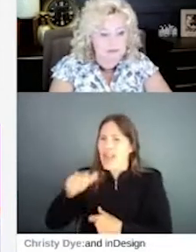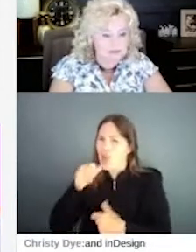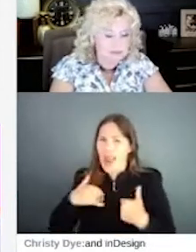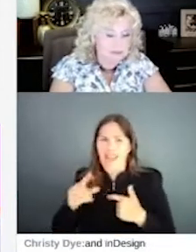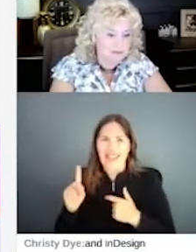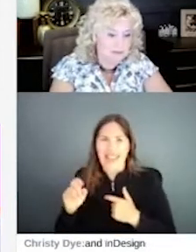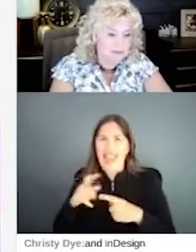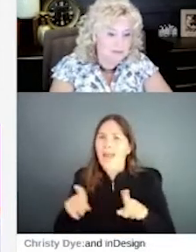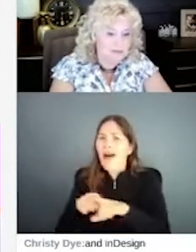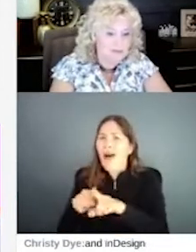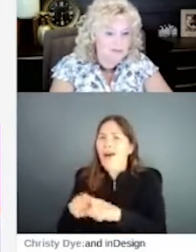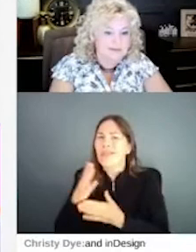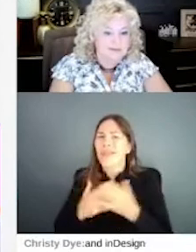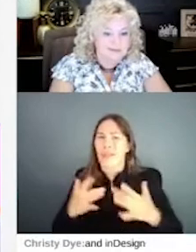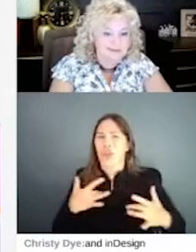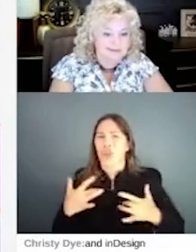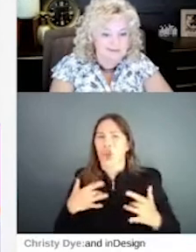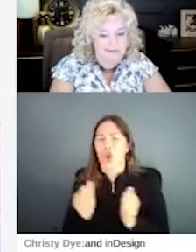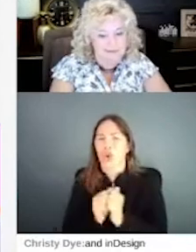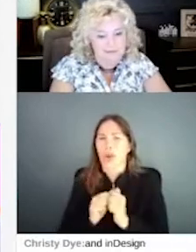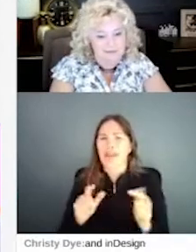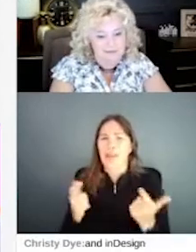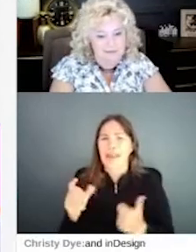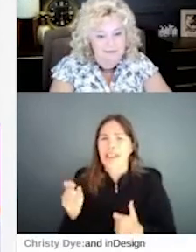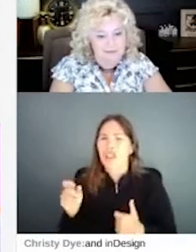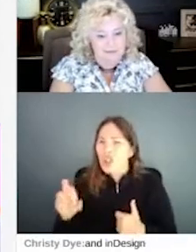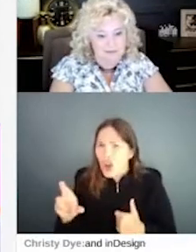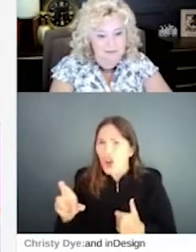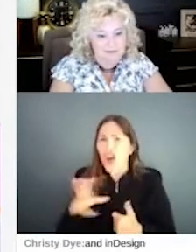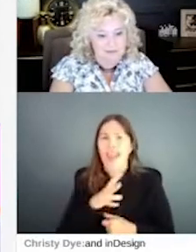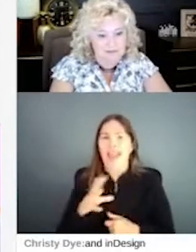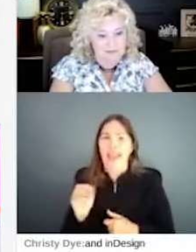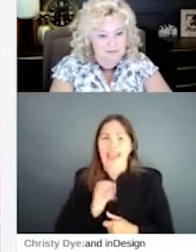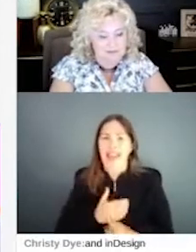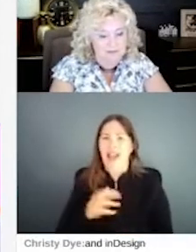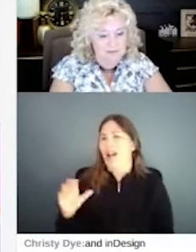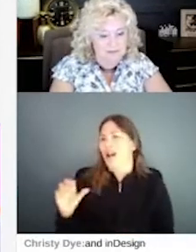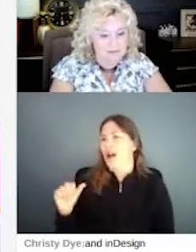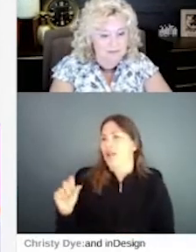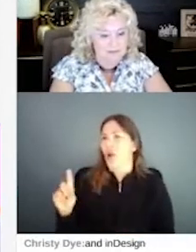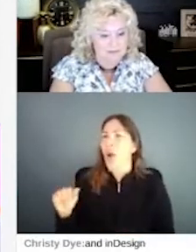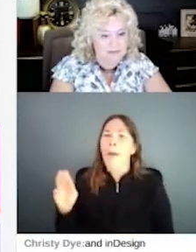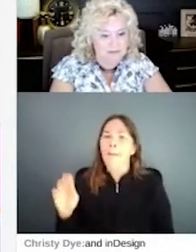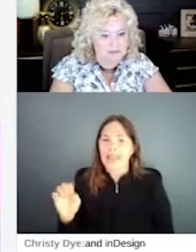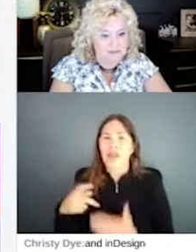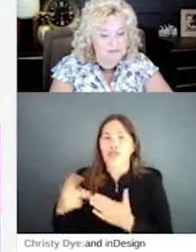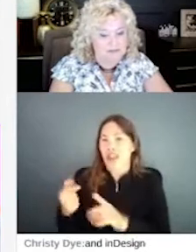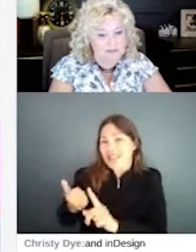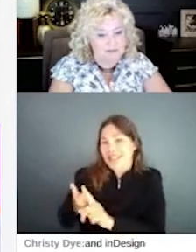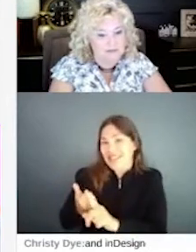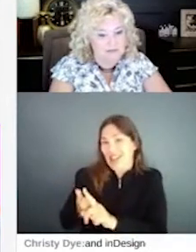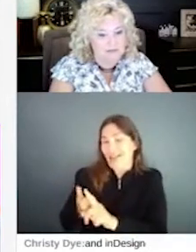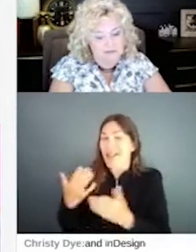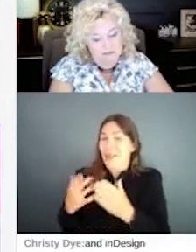there are also some concerns with Big Sur and Adobe's products themselves. And maybe it's just